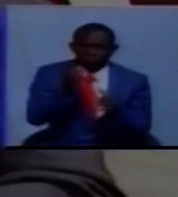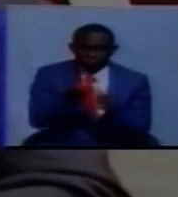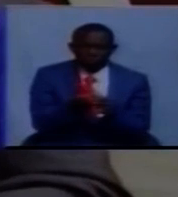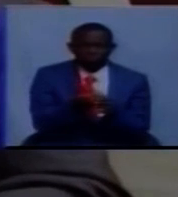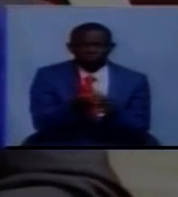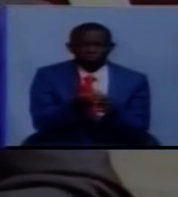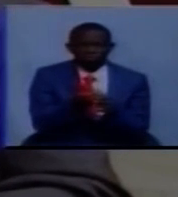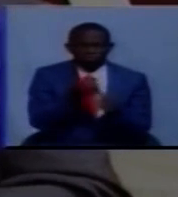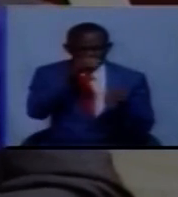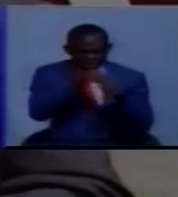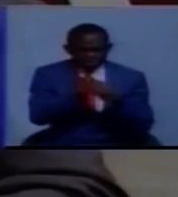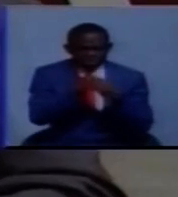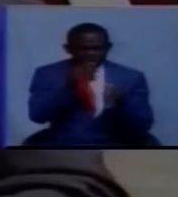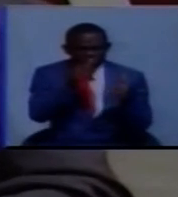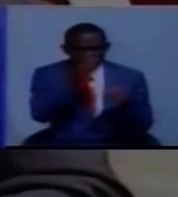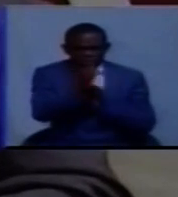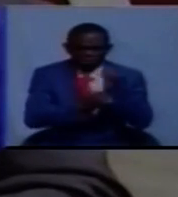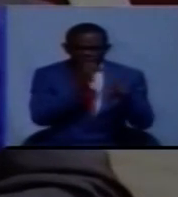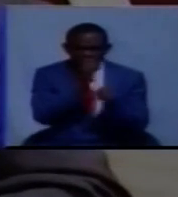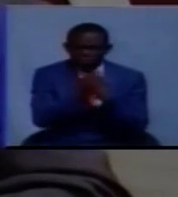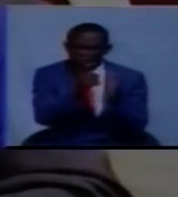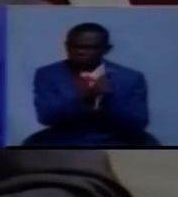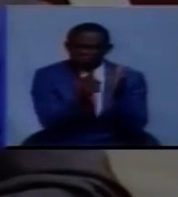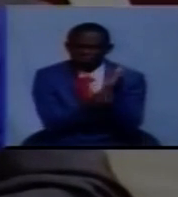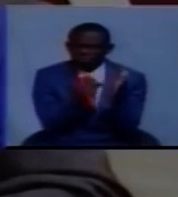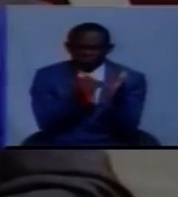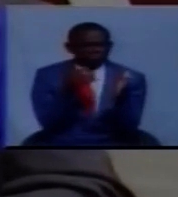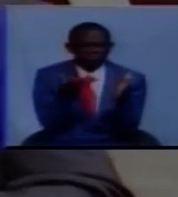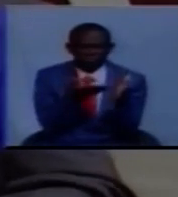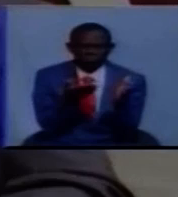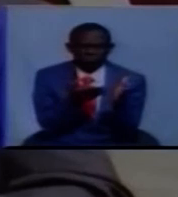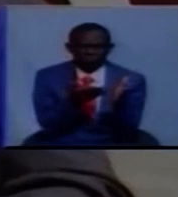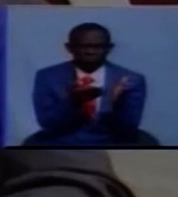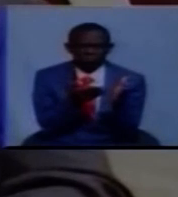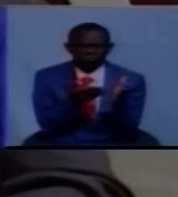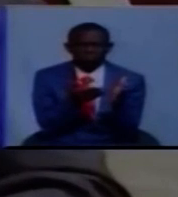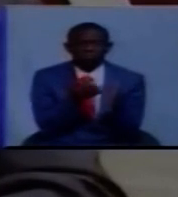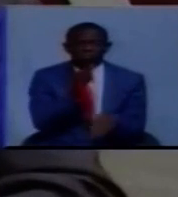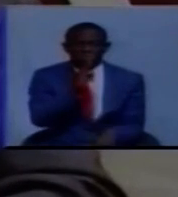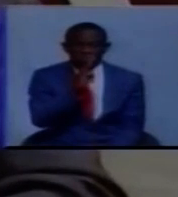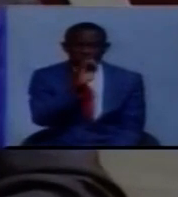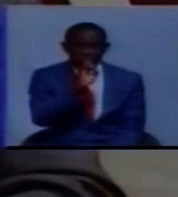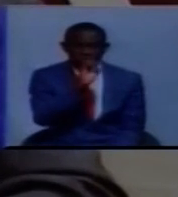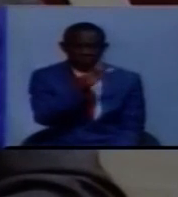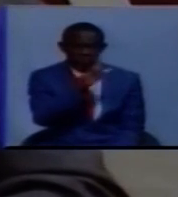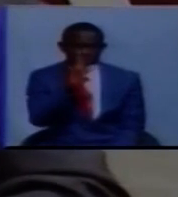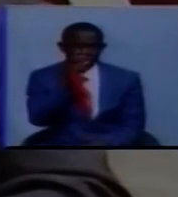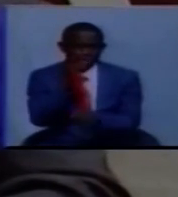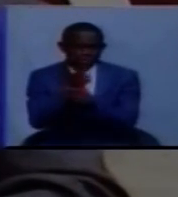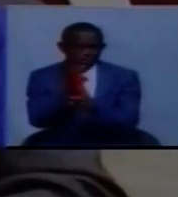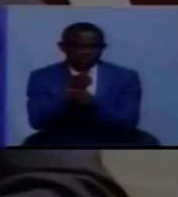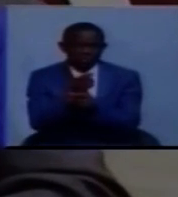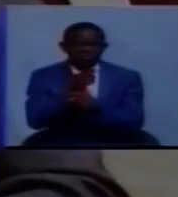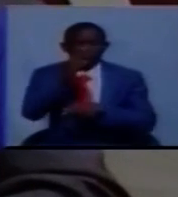logic behind it is, if you look at the Bill of Rights, the Universal Declaration of the Bill of Rights, it states